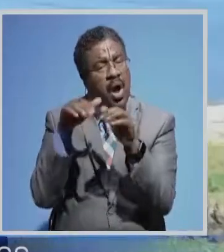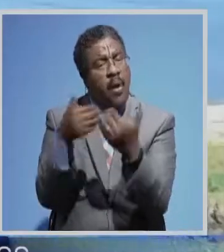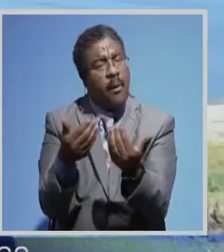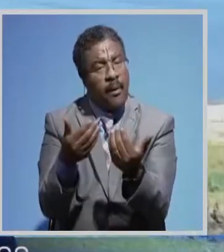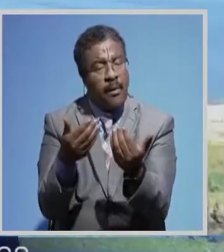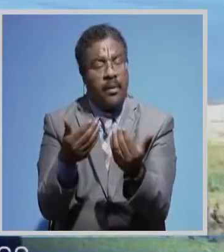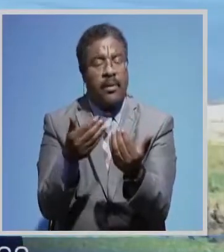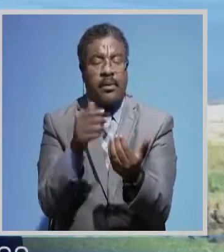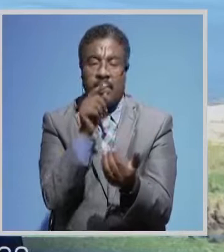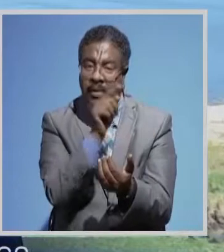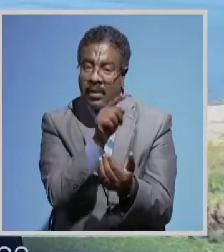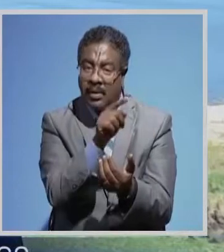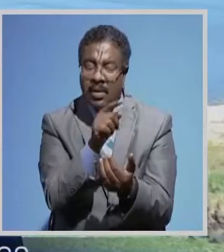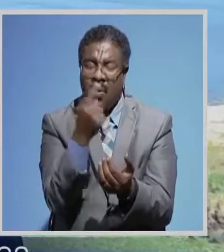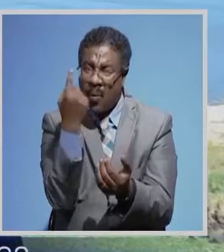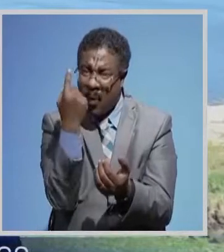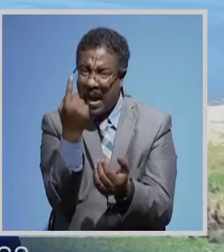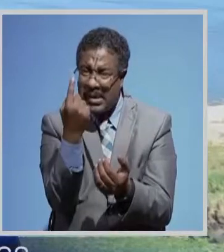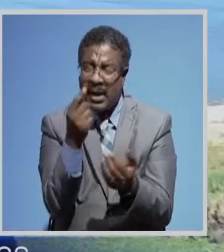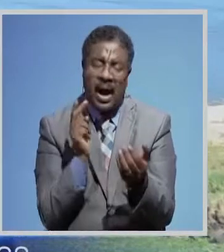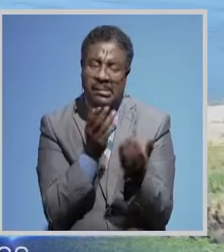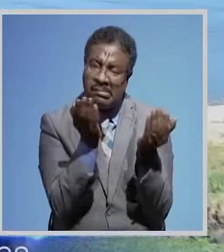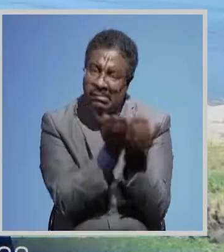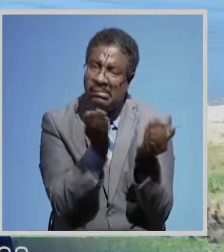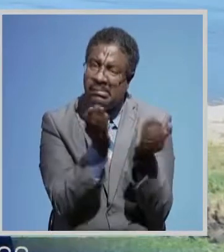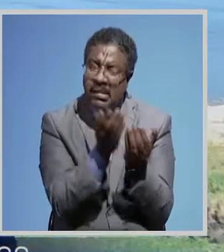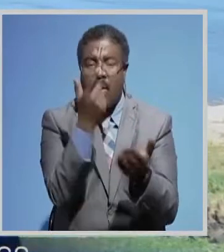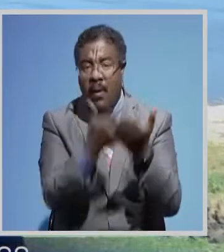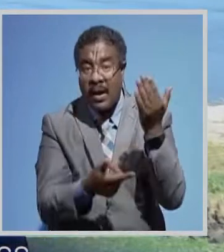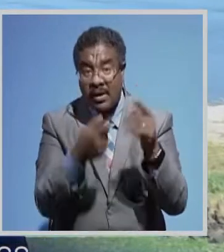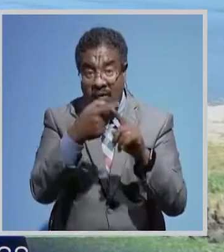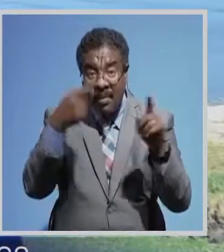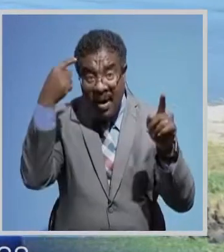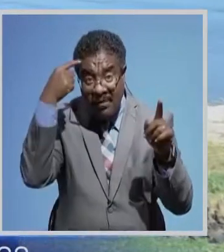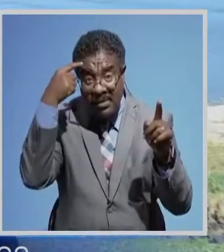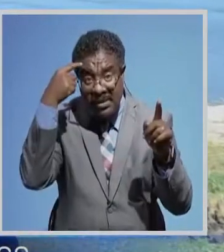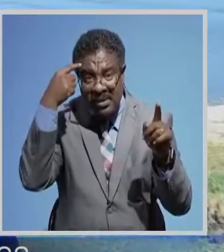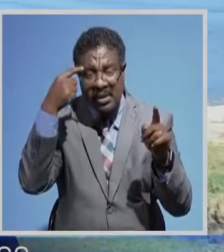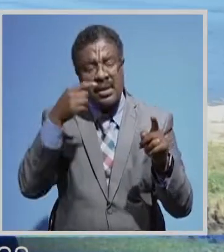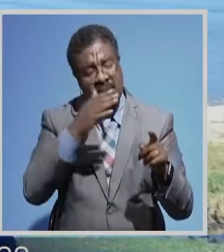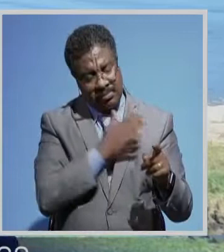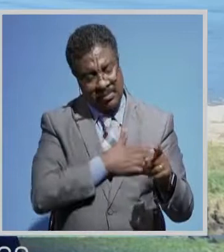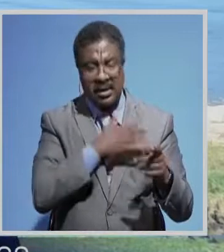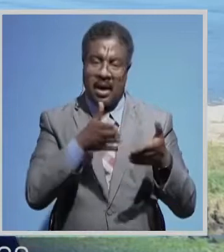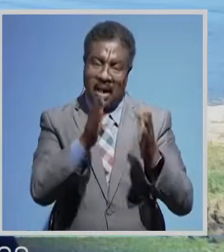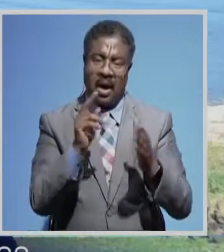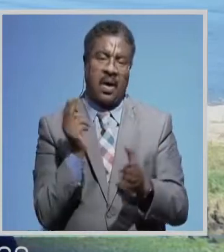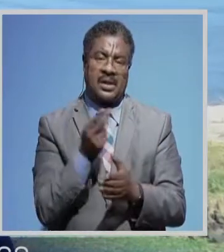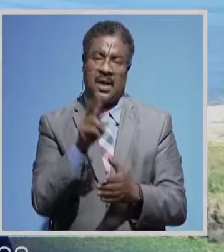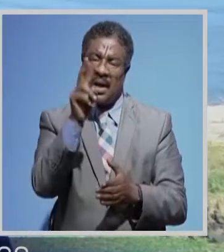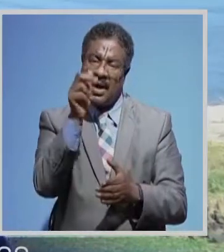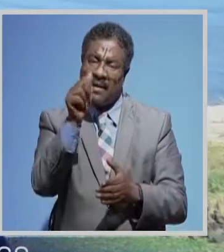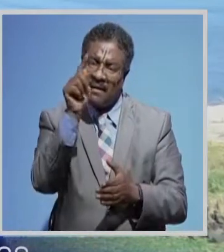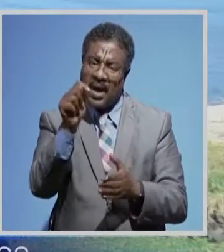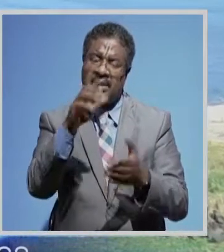the one consistent plea we have sent to government is allow us to remove the VAT on package